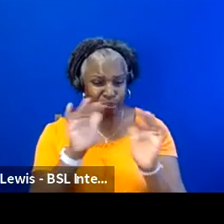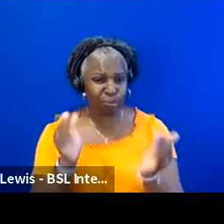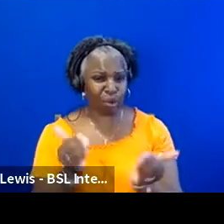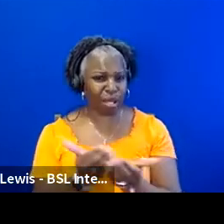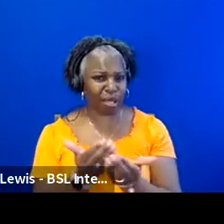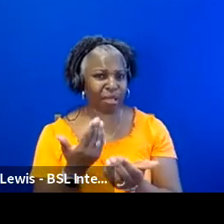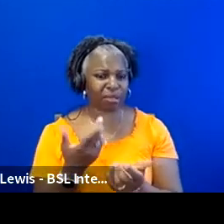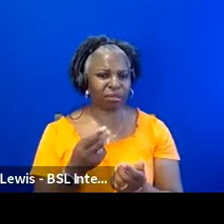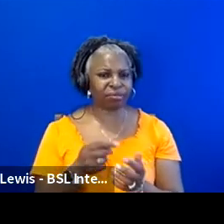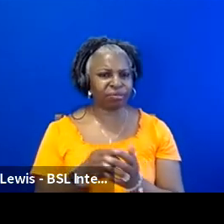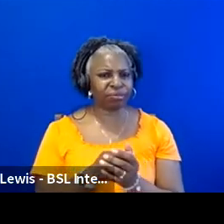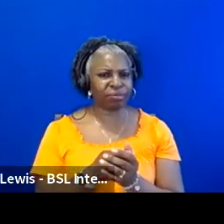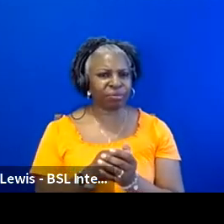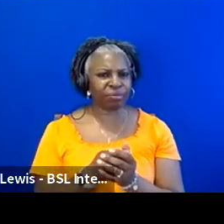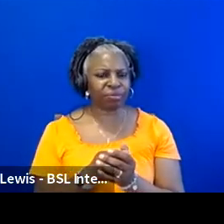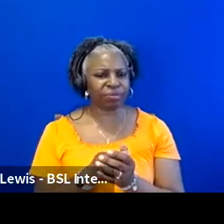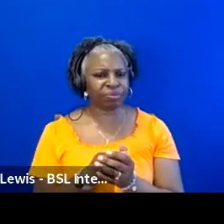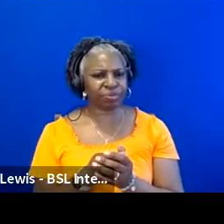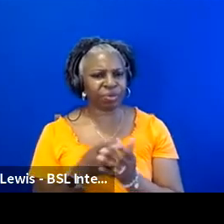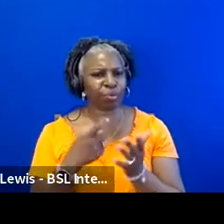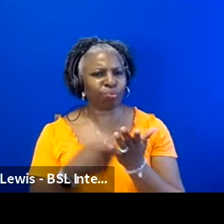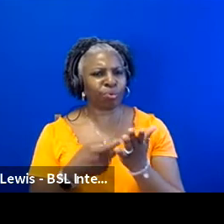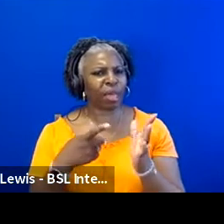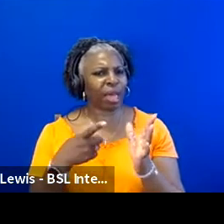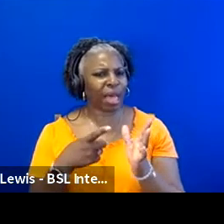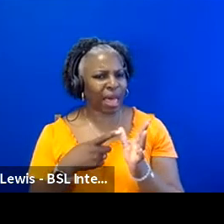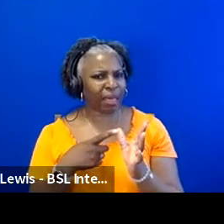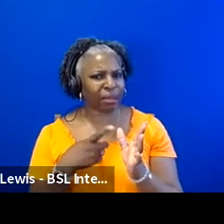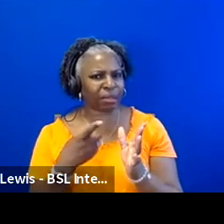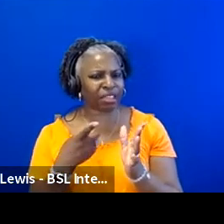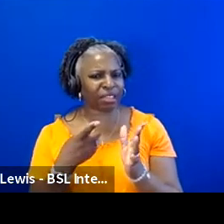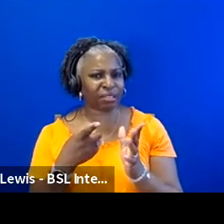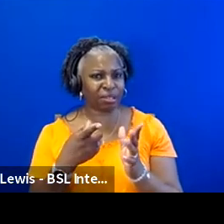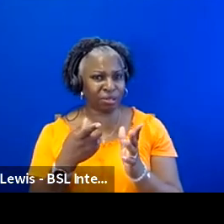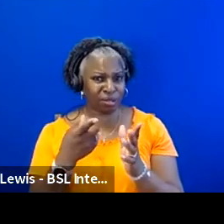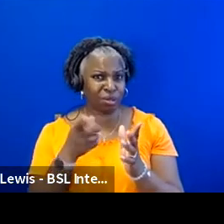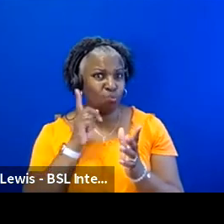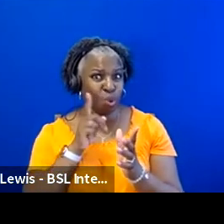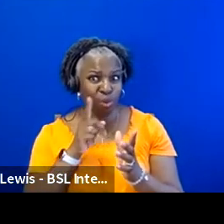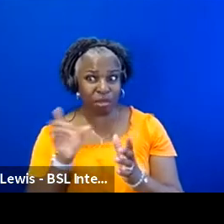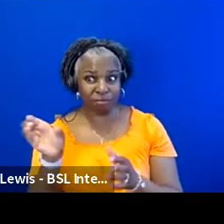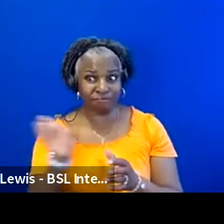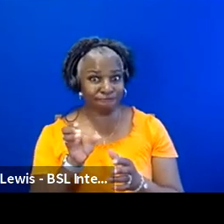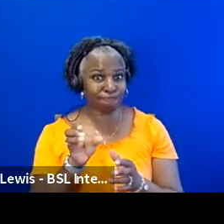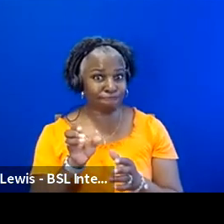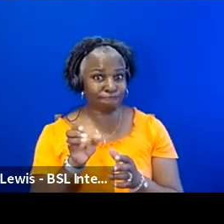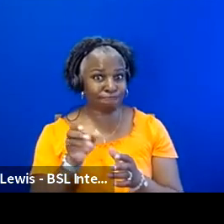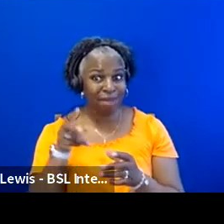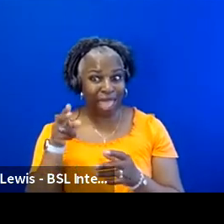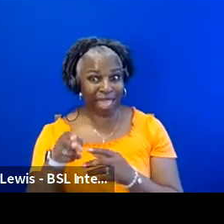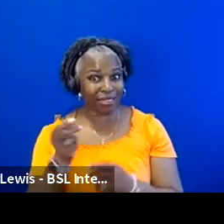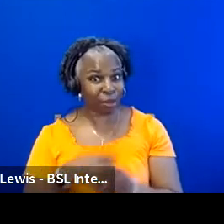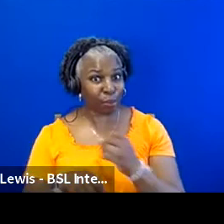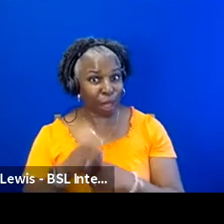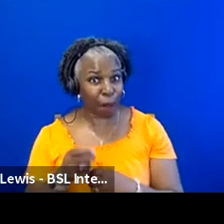who, I mean, Rula Khalaf is now the editor of the FT, and that's a huge step forward. Jane Adraf is now the Baghdad